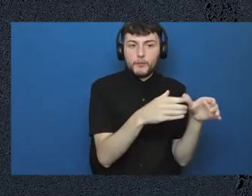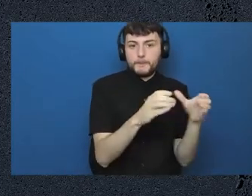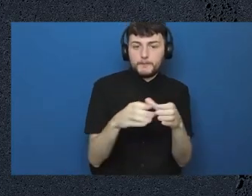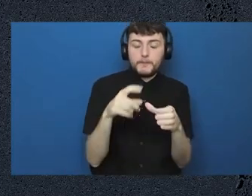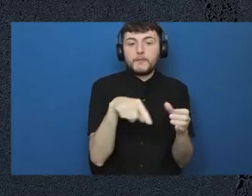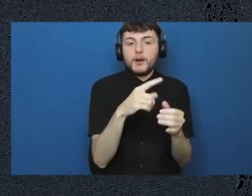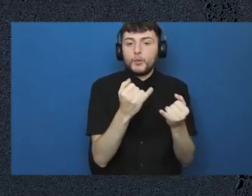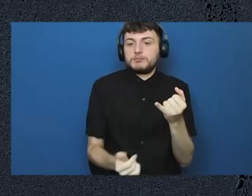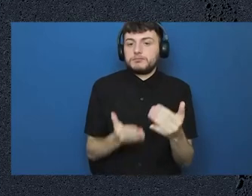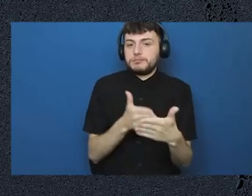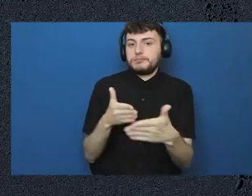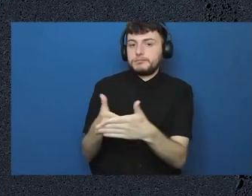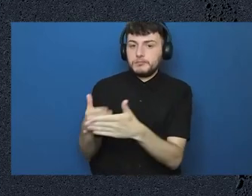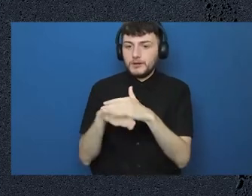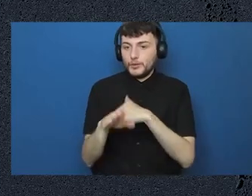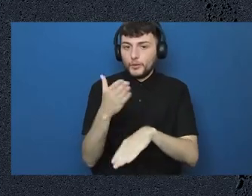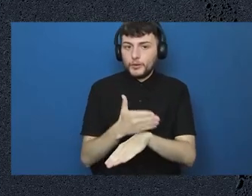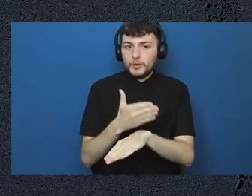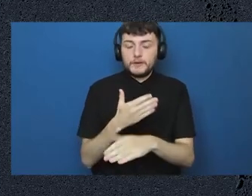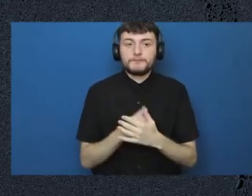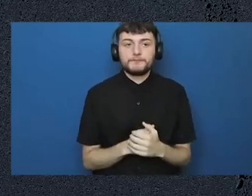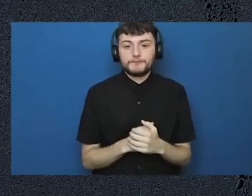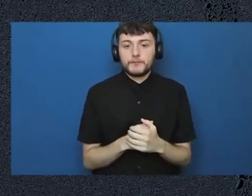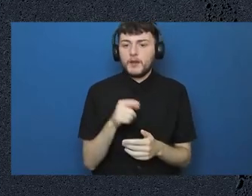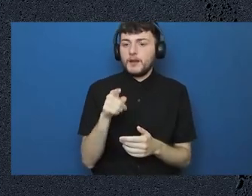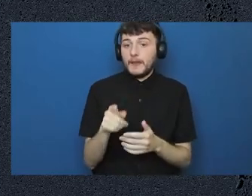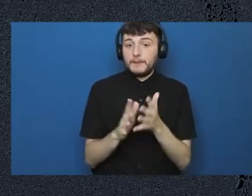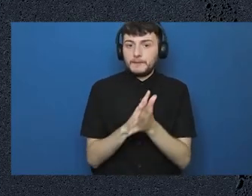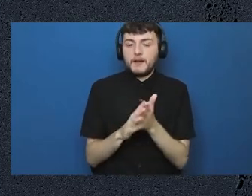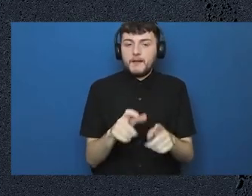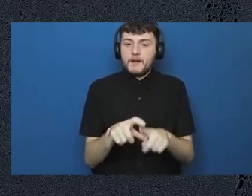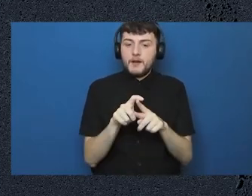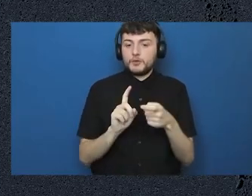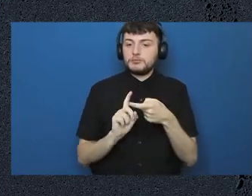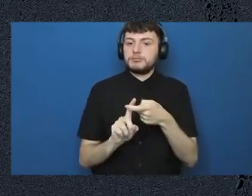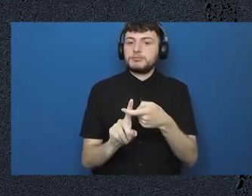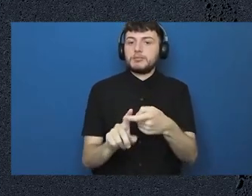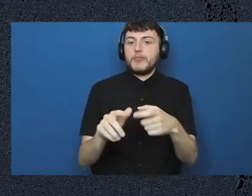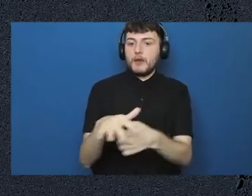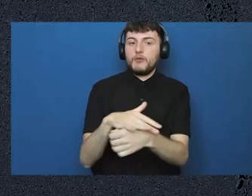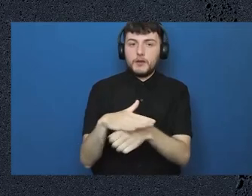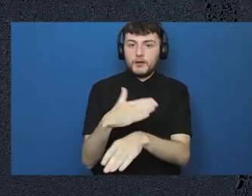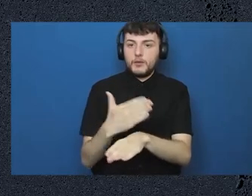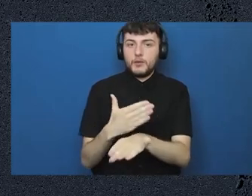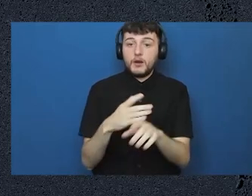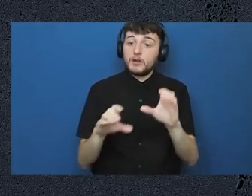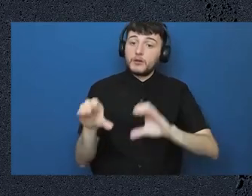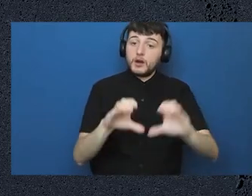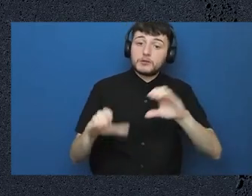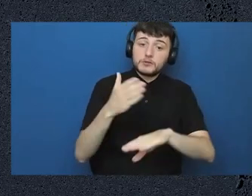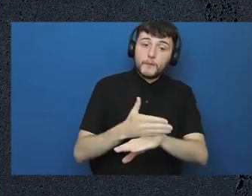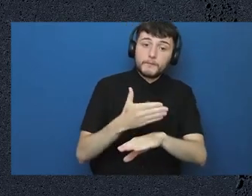play that eventually just make it really hard to kind of stay in those science careers and those science